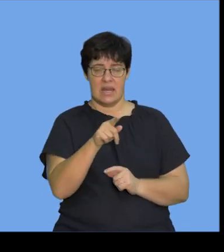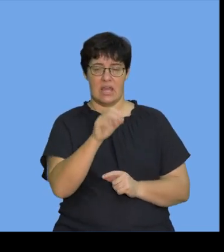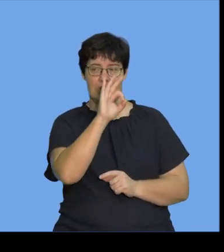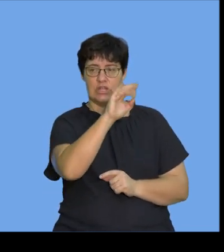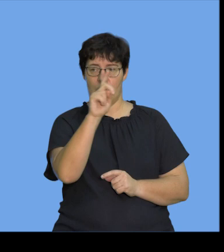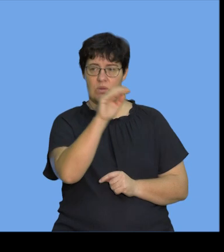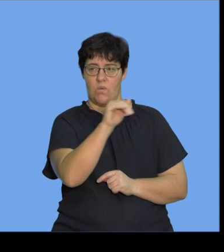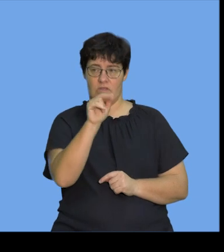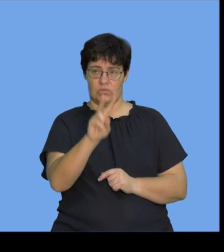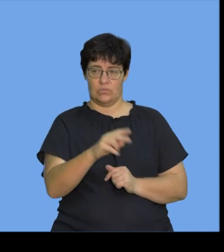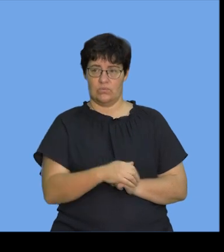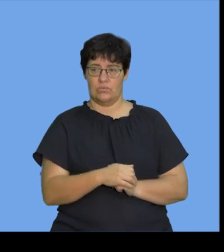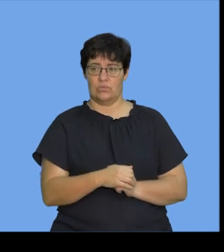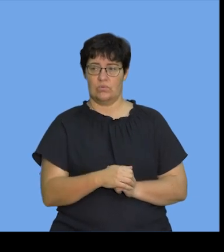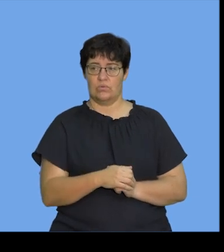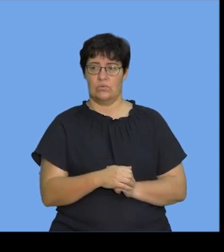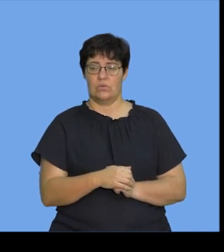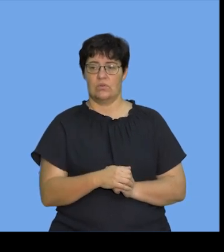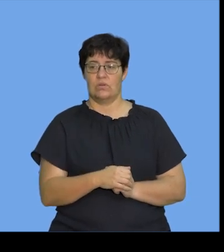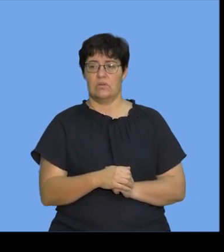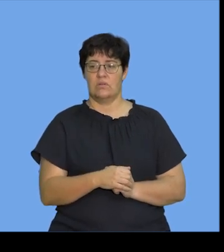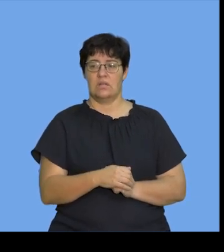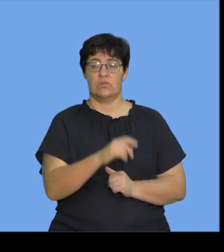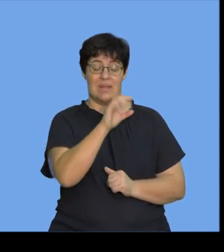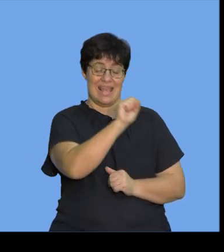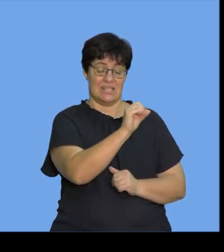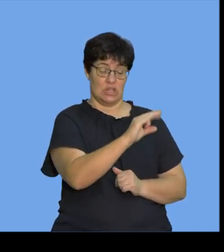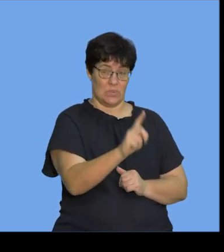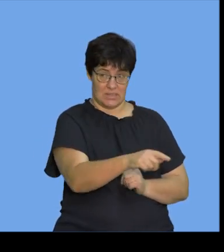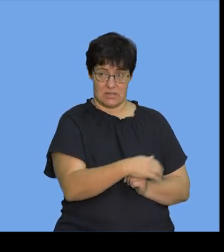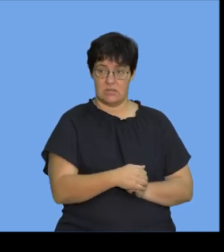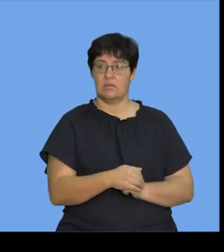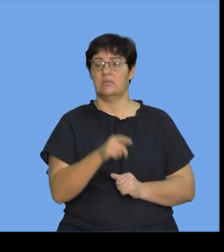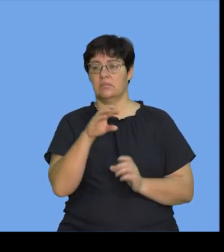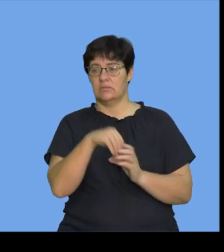over 2, so remember, it's S31 into